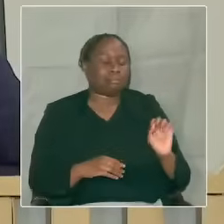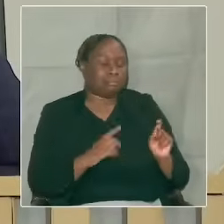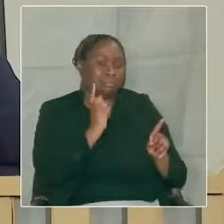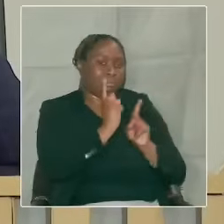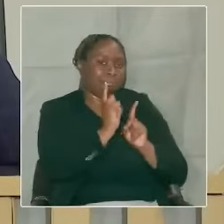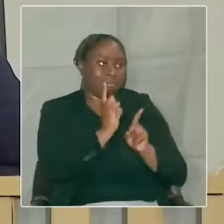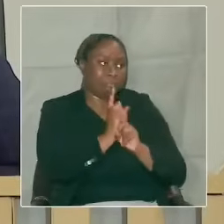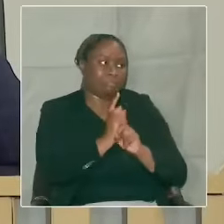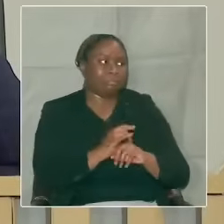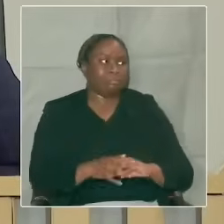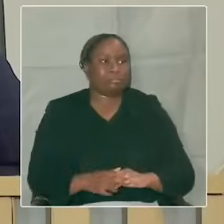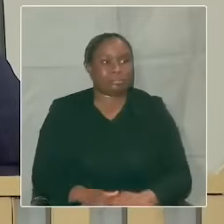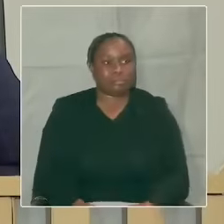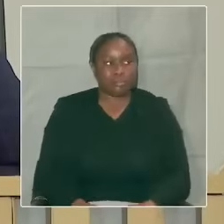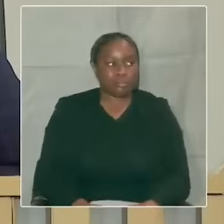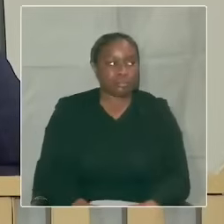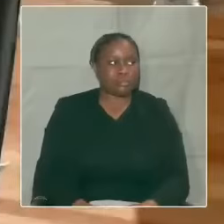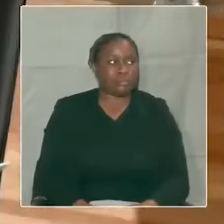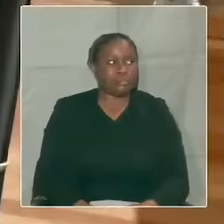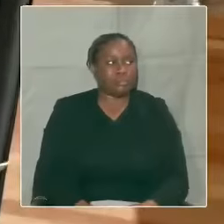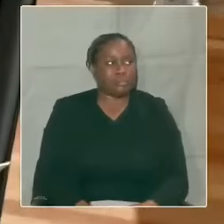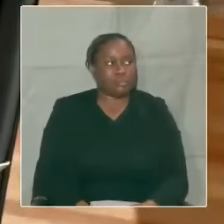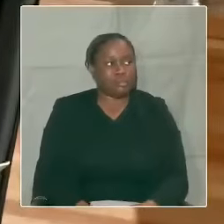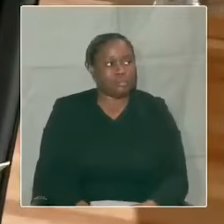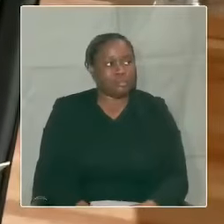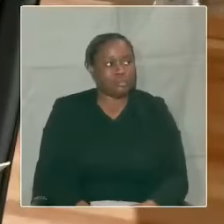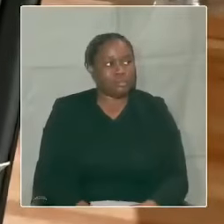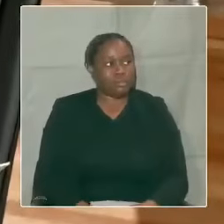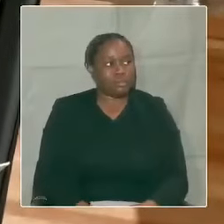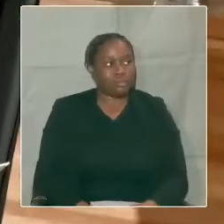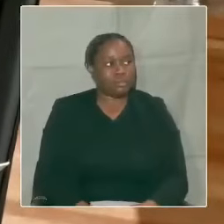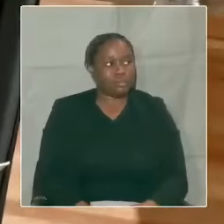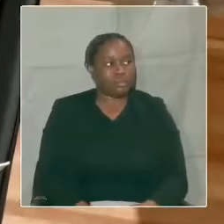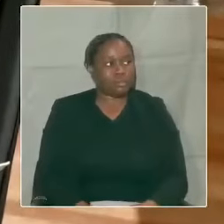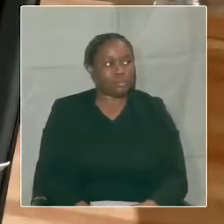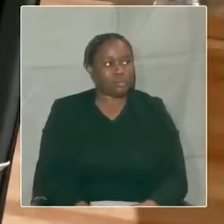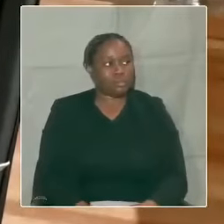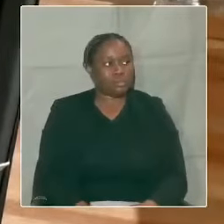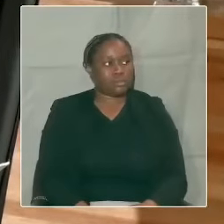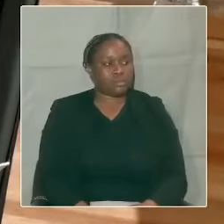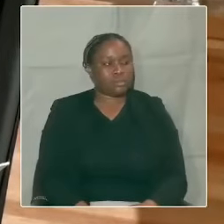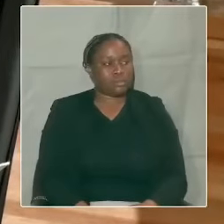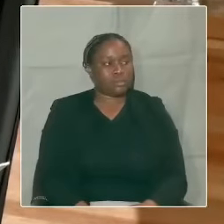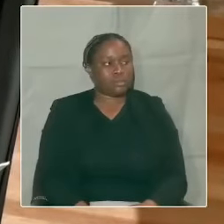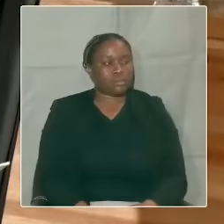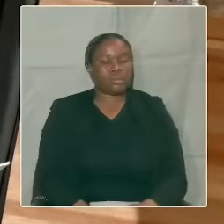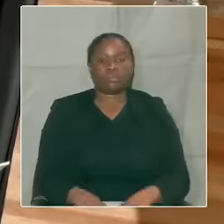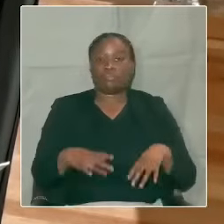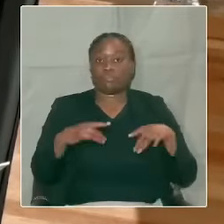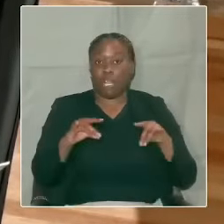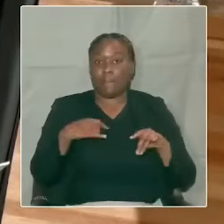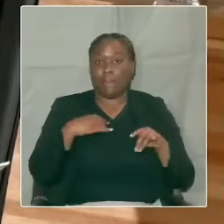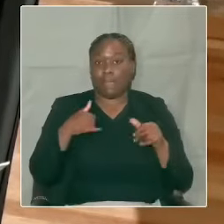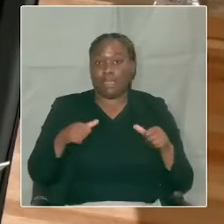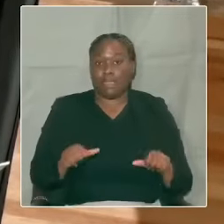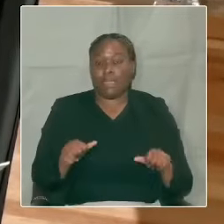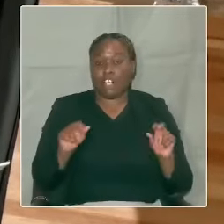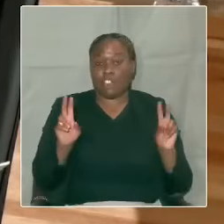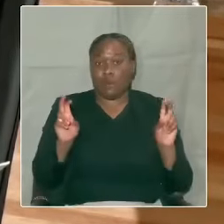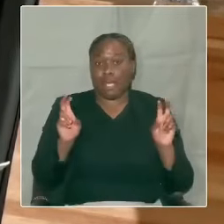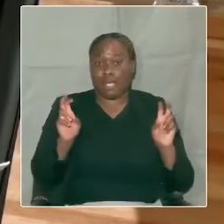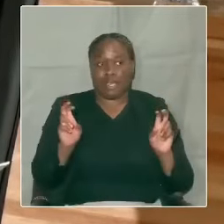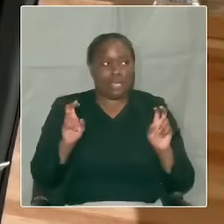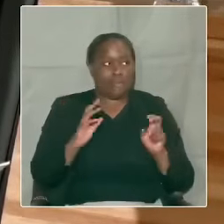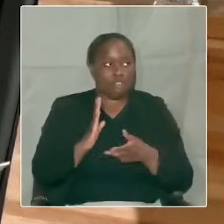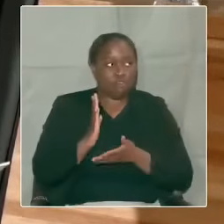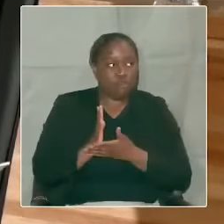correct, Commissioner. Chair and members of the Commission, I'm about to move to the new to a new